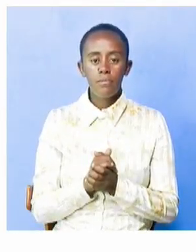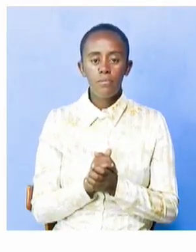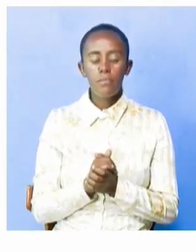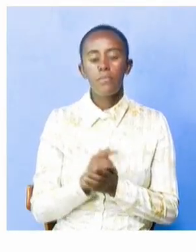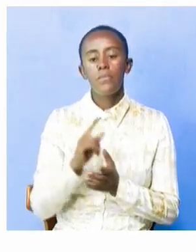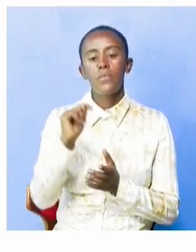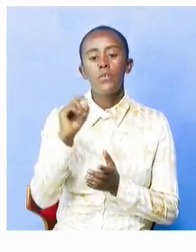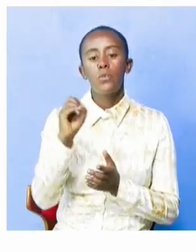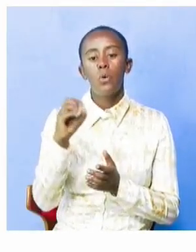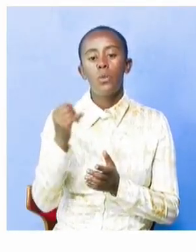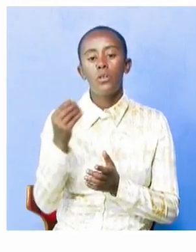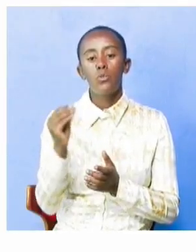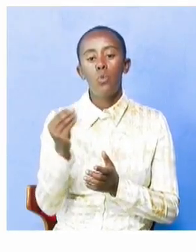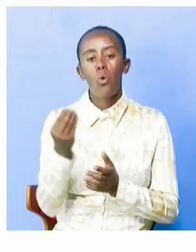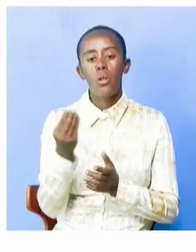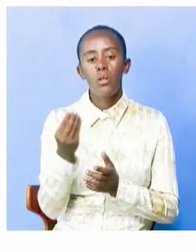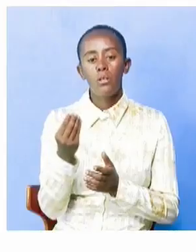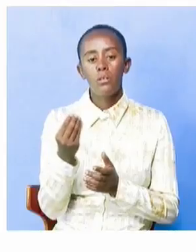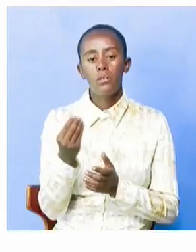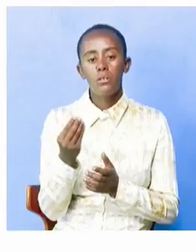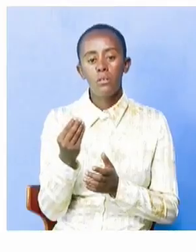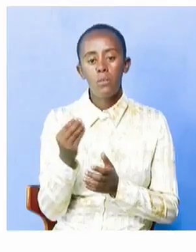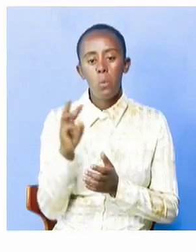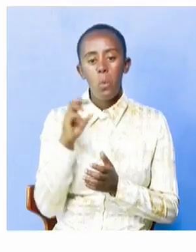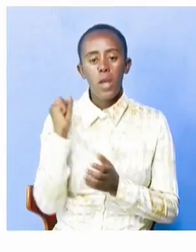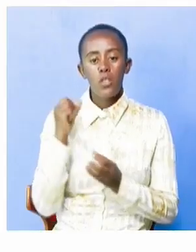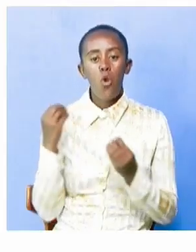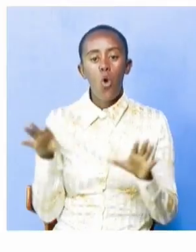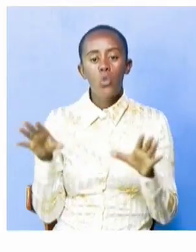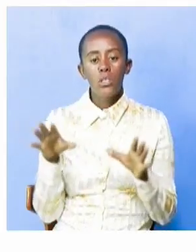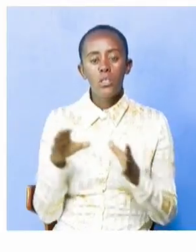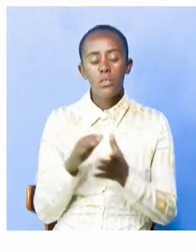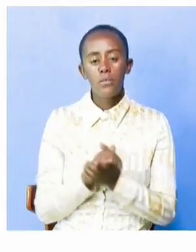toy was lost.